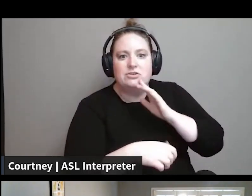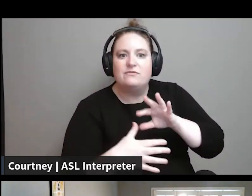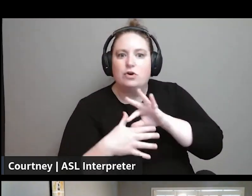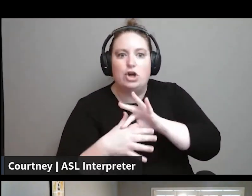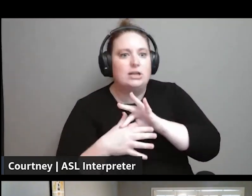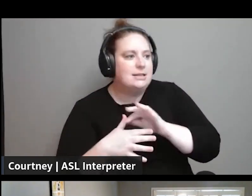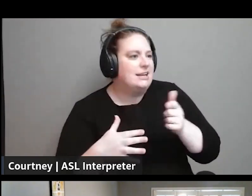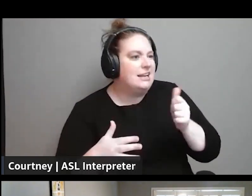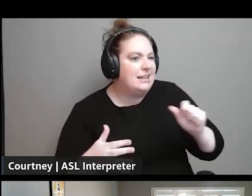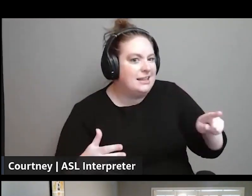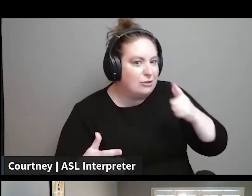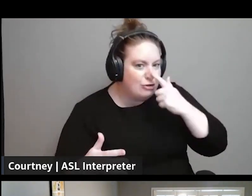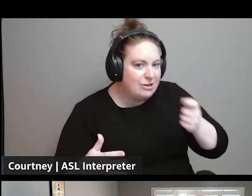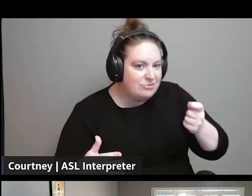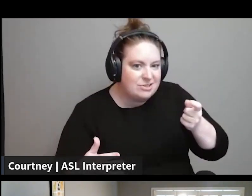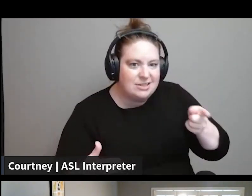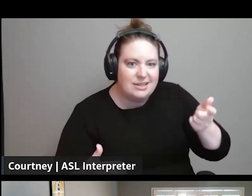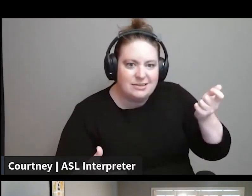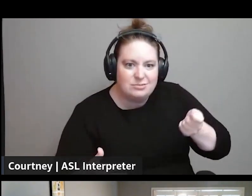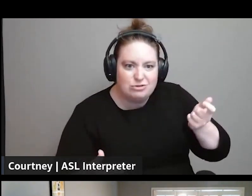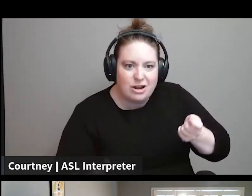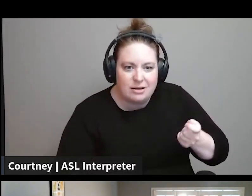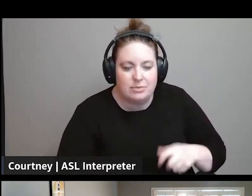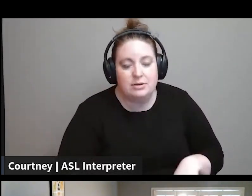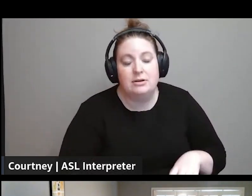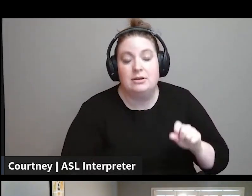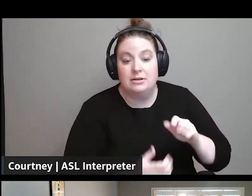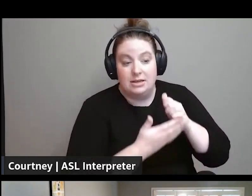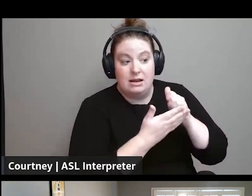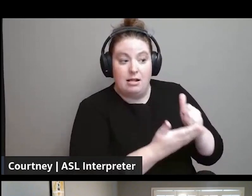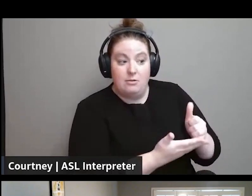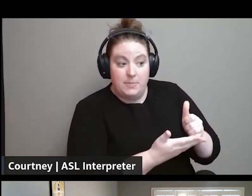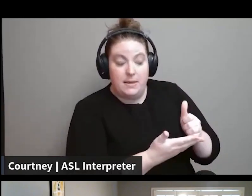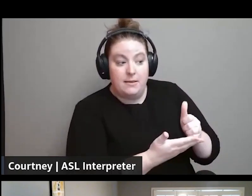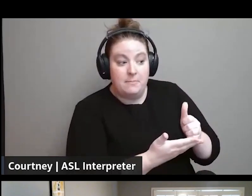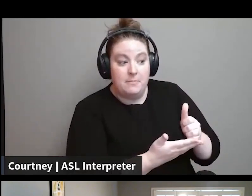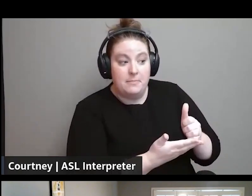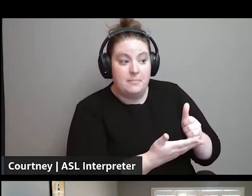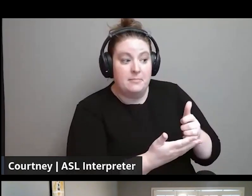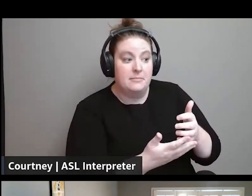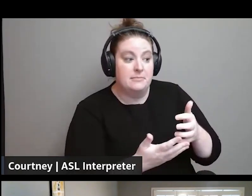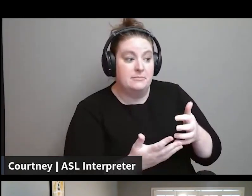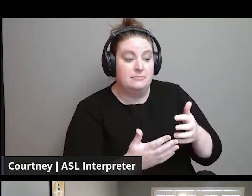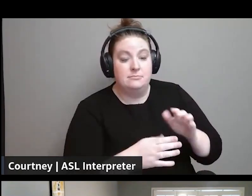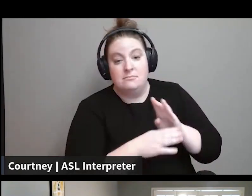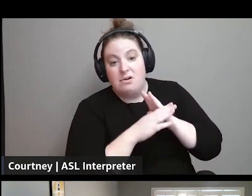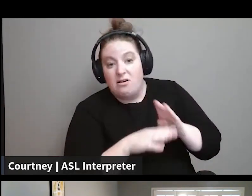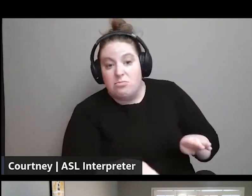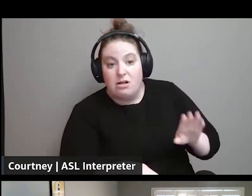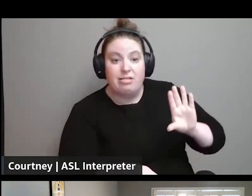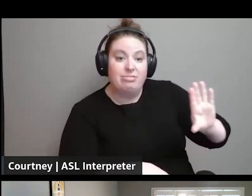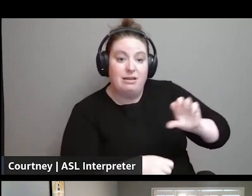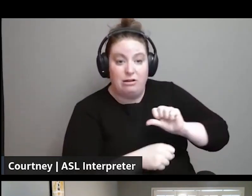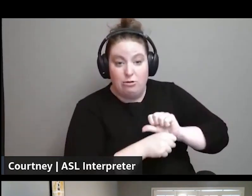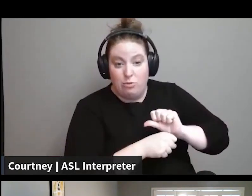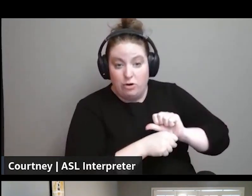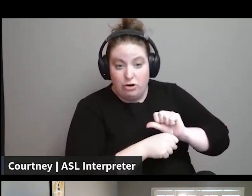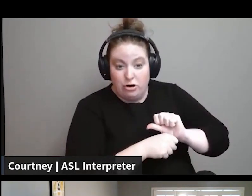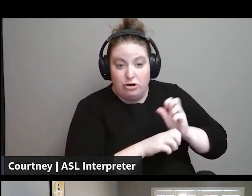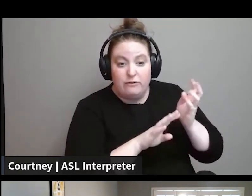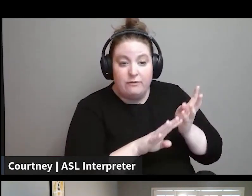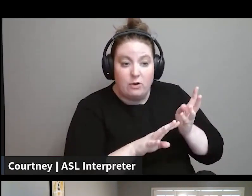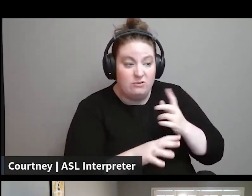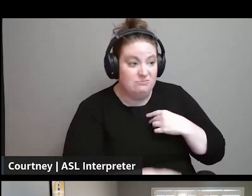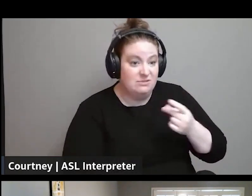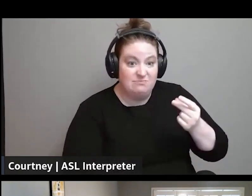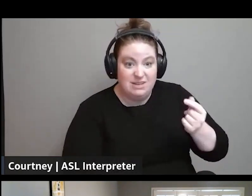them, and then that can help them uh, unblock their workflows immediately as soon